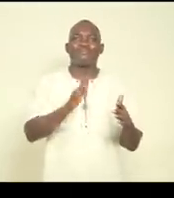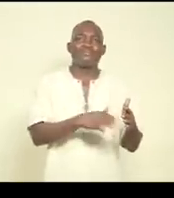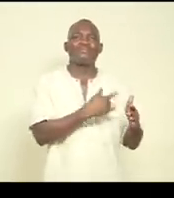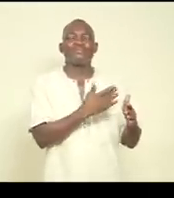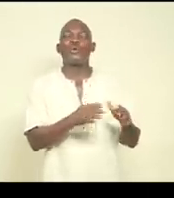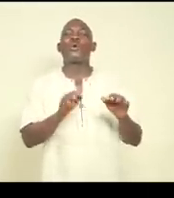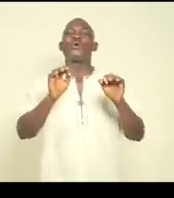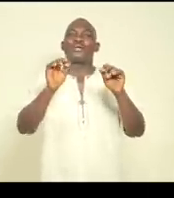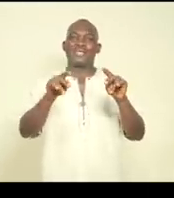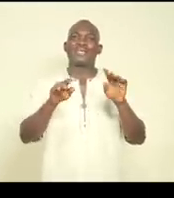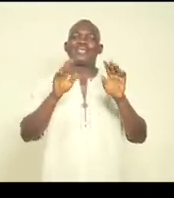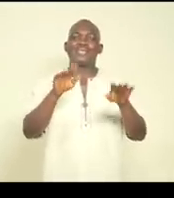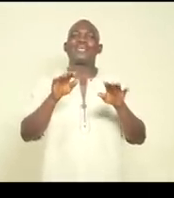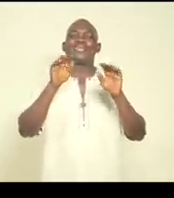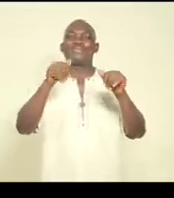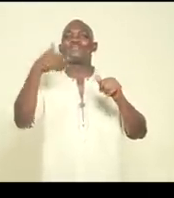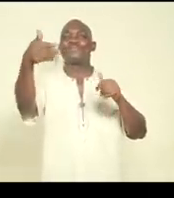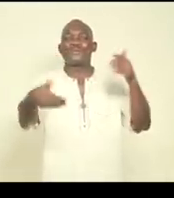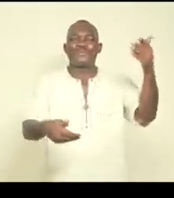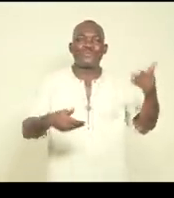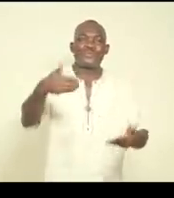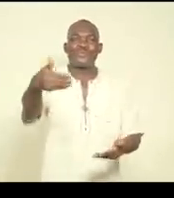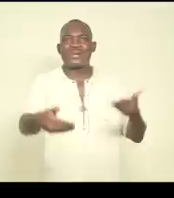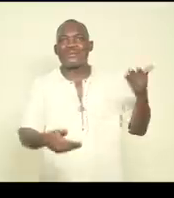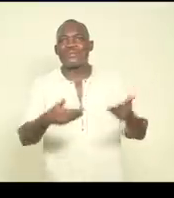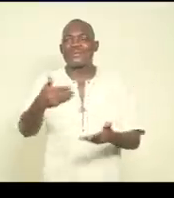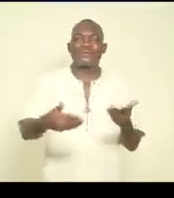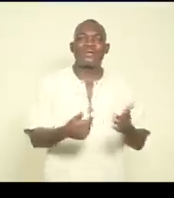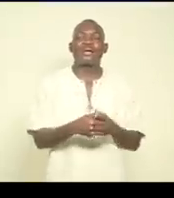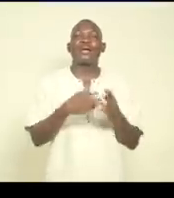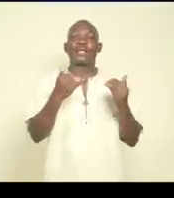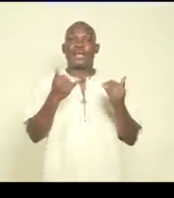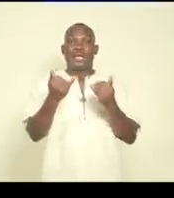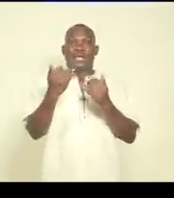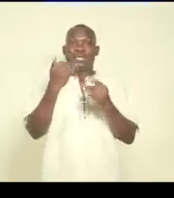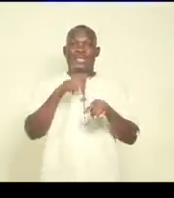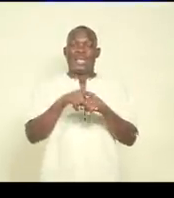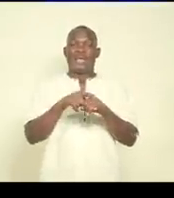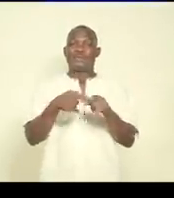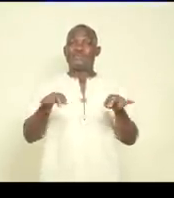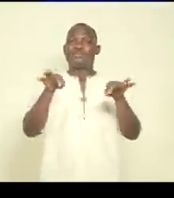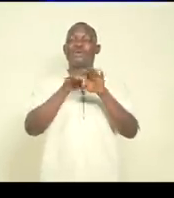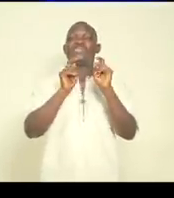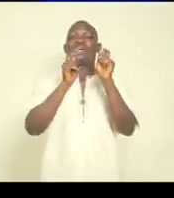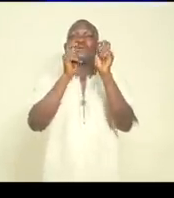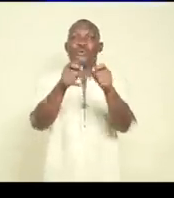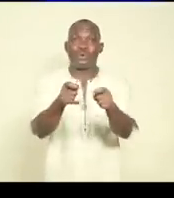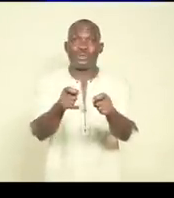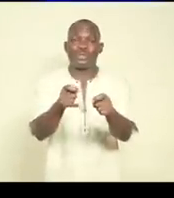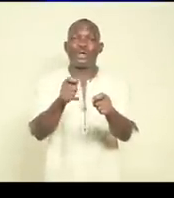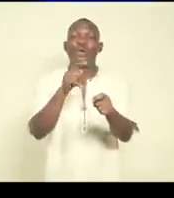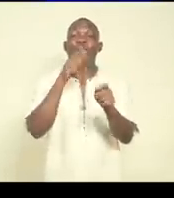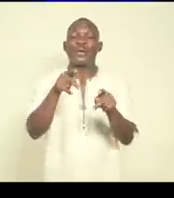Give it up for him, give it up for him. He's done tremendously well. And the award for the most impact in child and